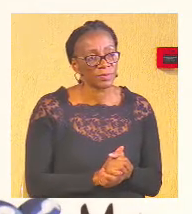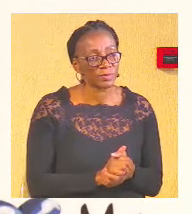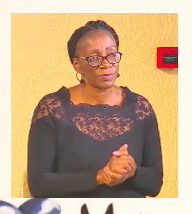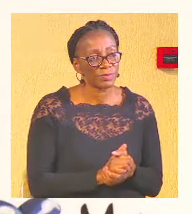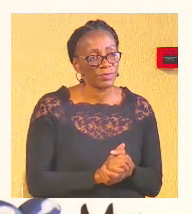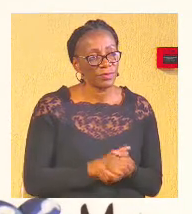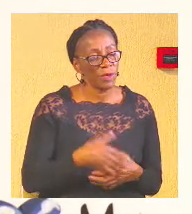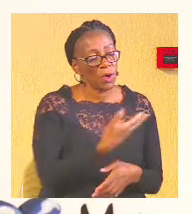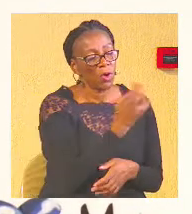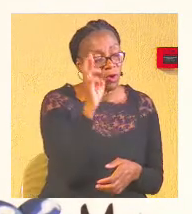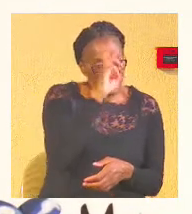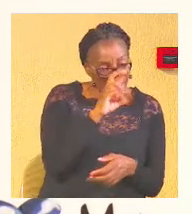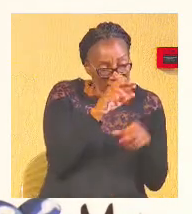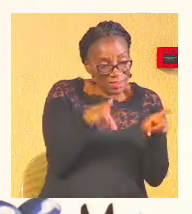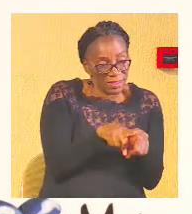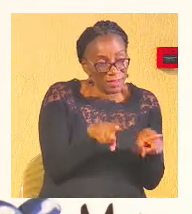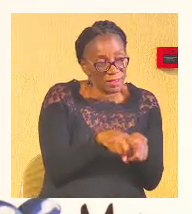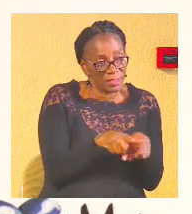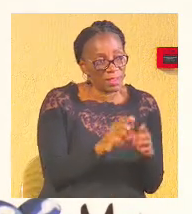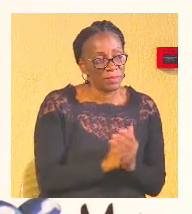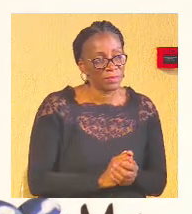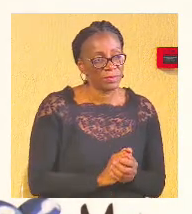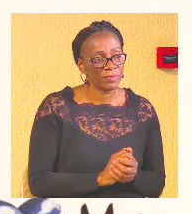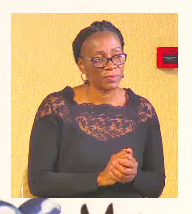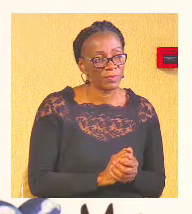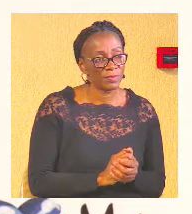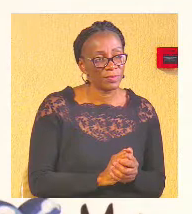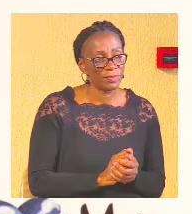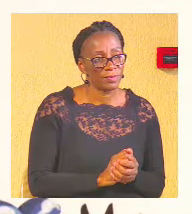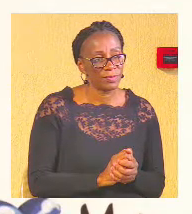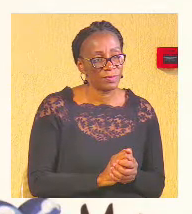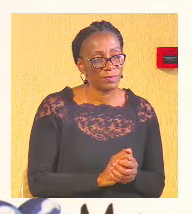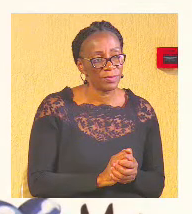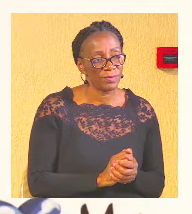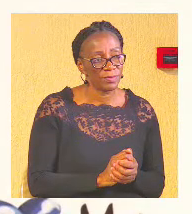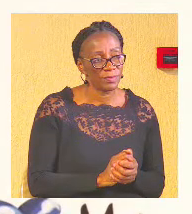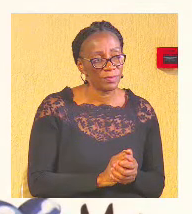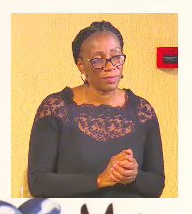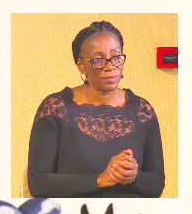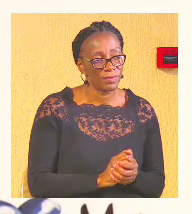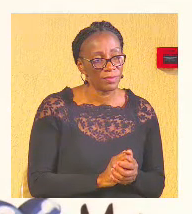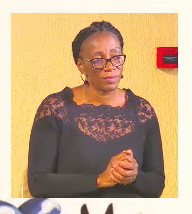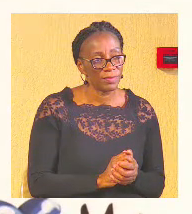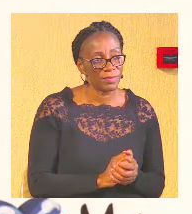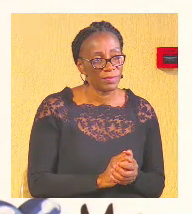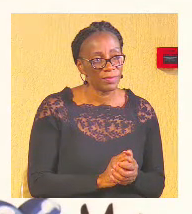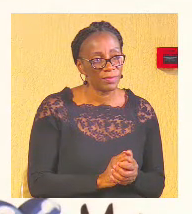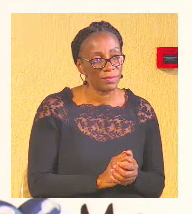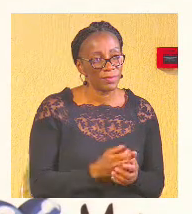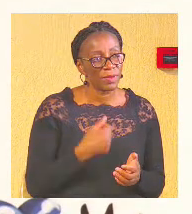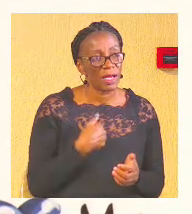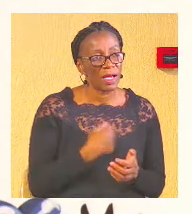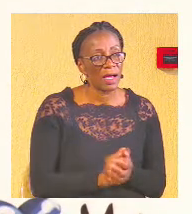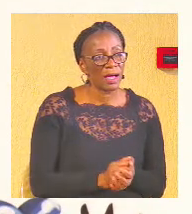but all other regions. And I can tell you that I am in touch with many of my directors at least once